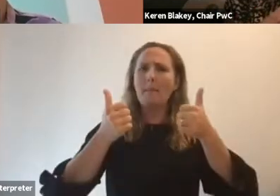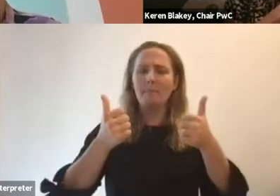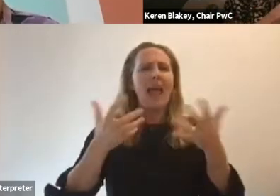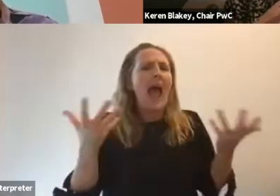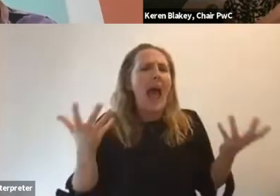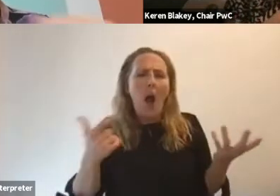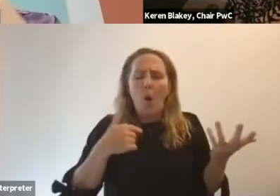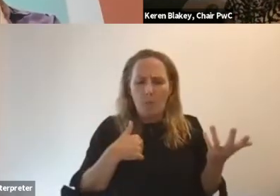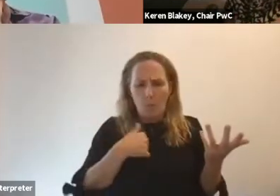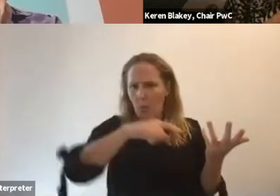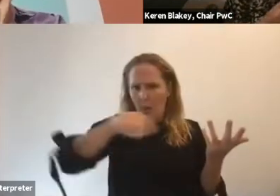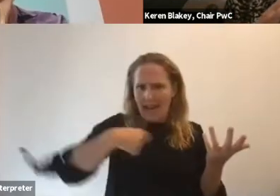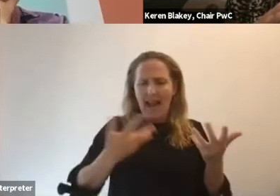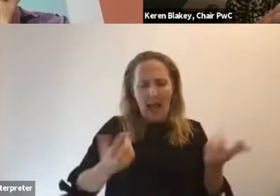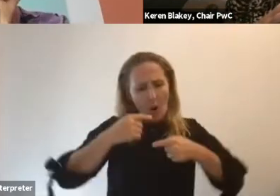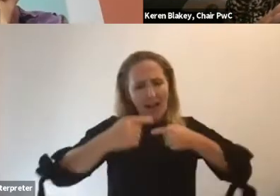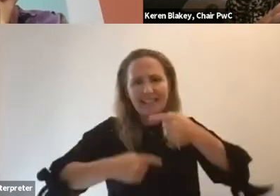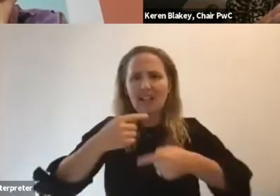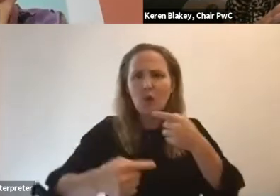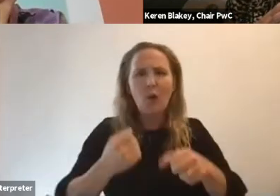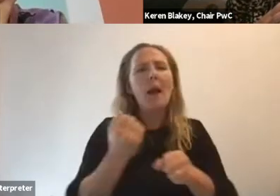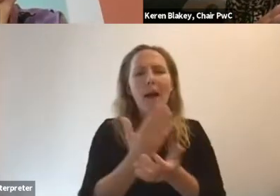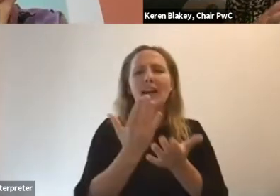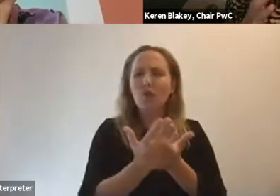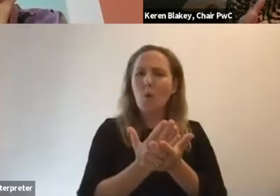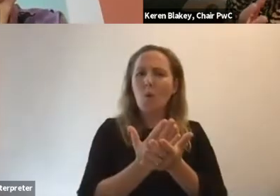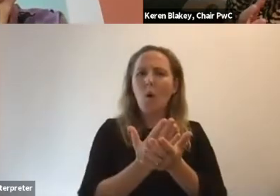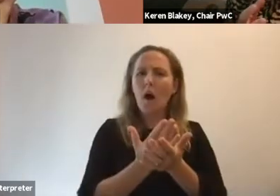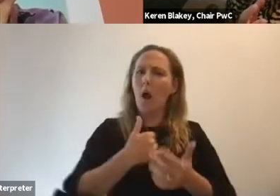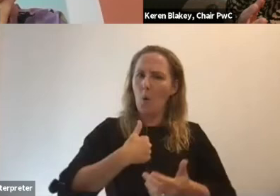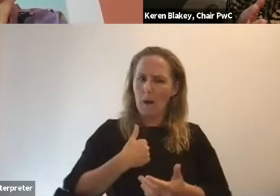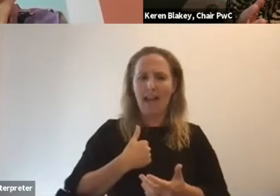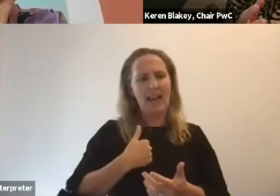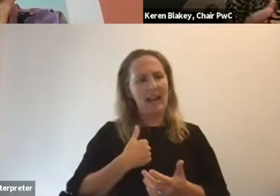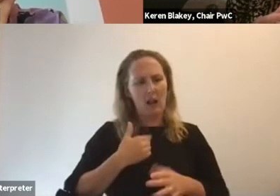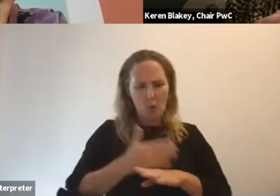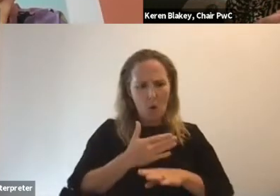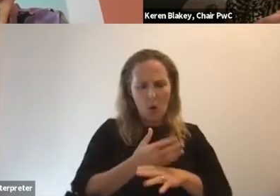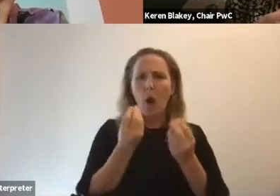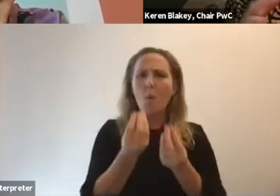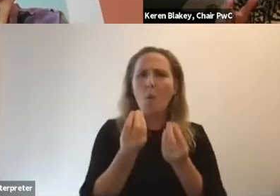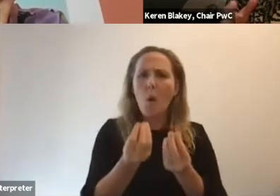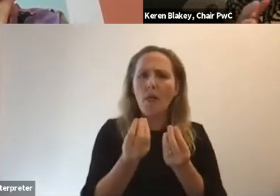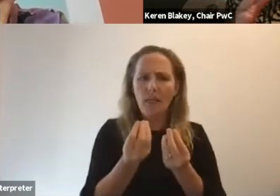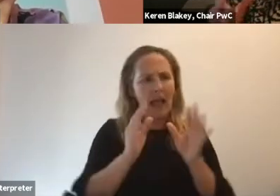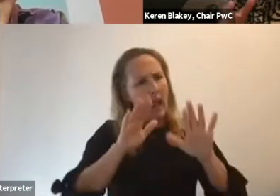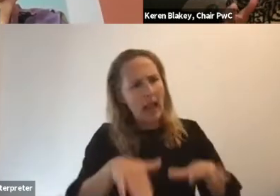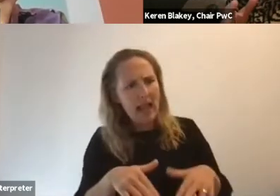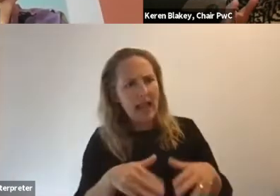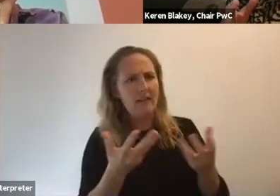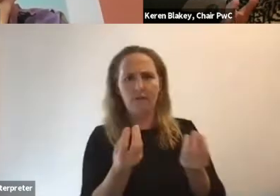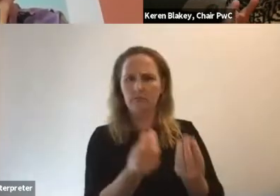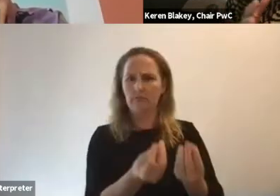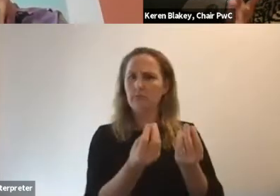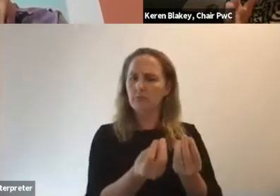will look back and see that we left our footprint as well? So what I want to do today, I'll just give you a little bit of background